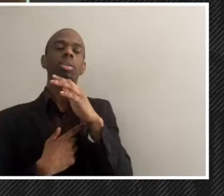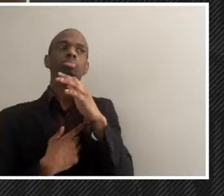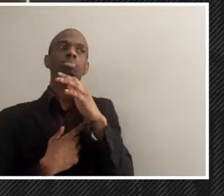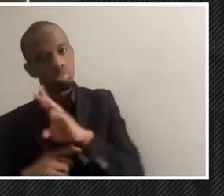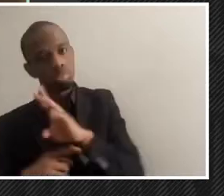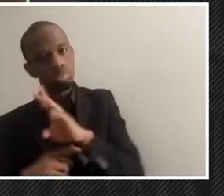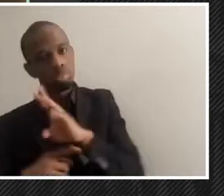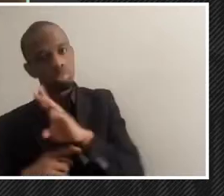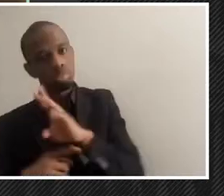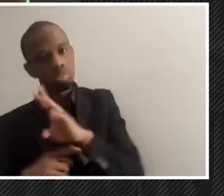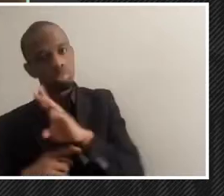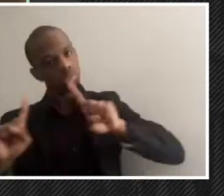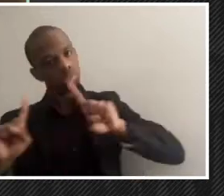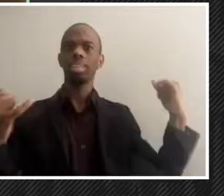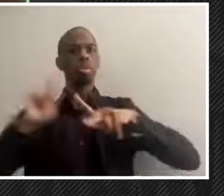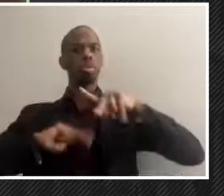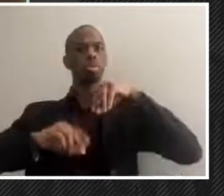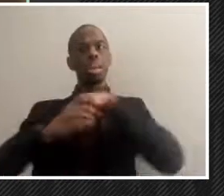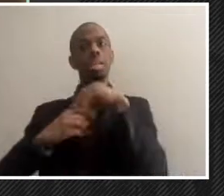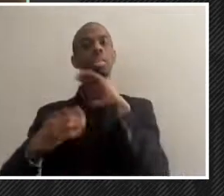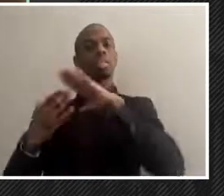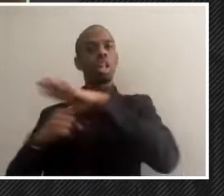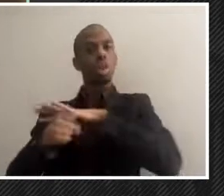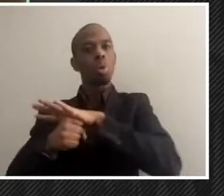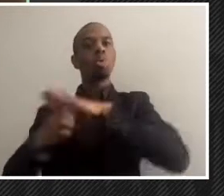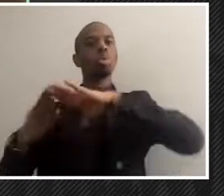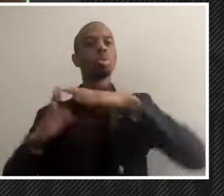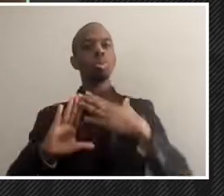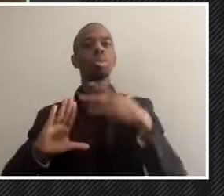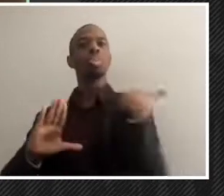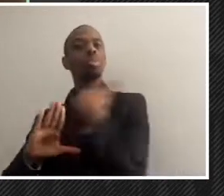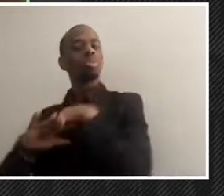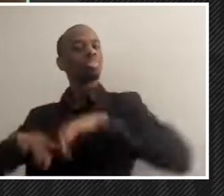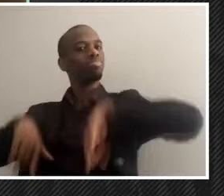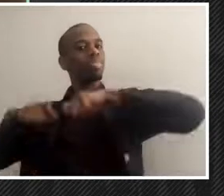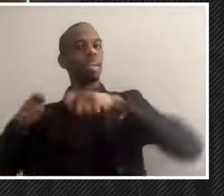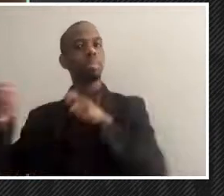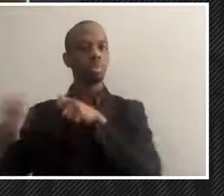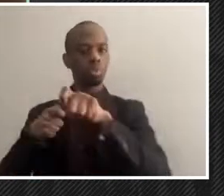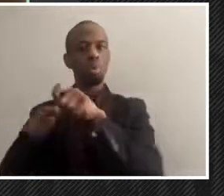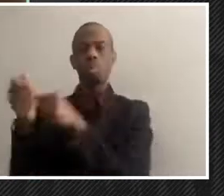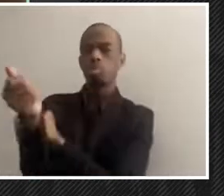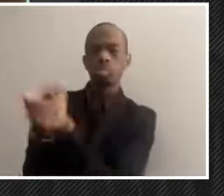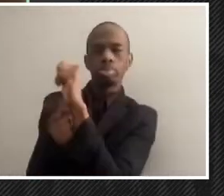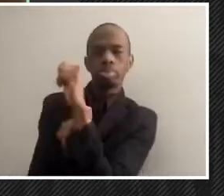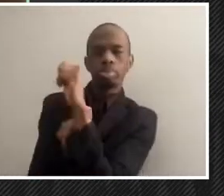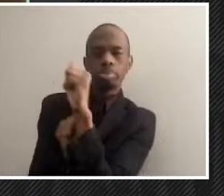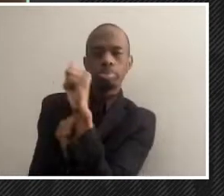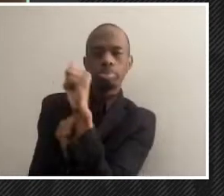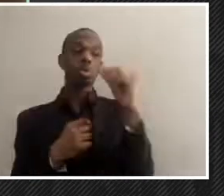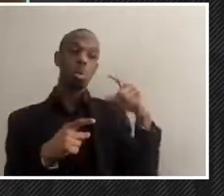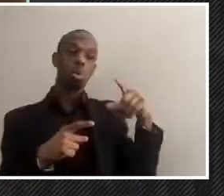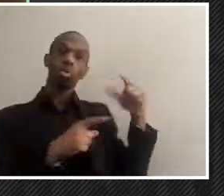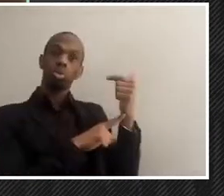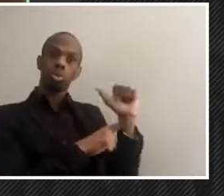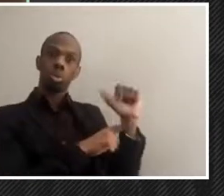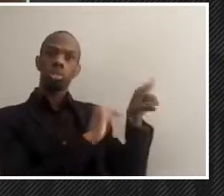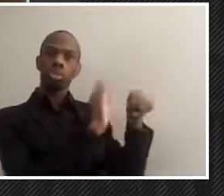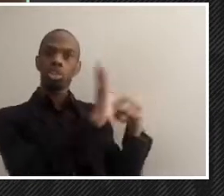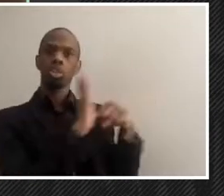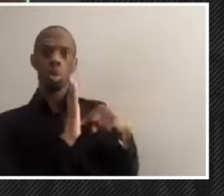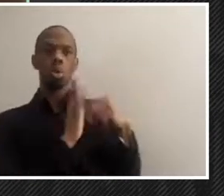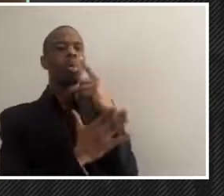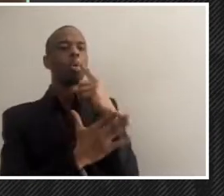us a framework for what to do in Louisiana and what to do in Texas and what to do in Oklahoma and the other. There's